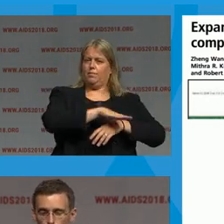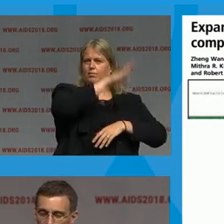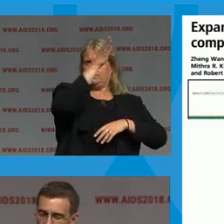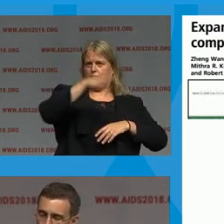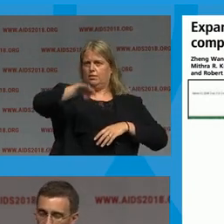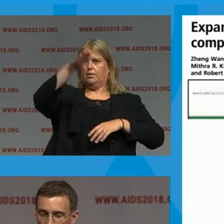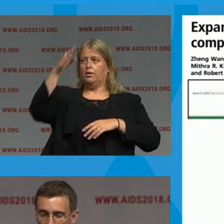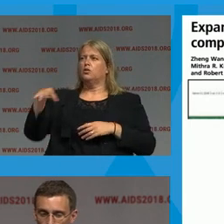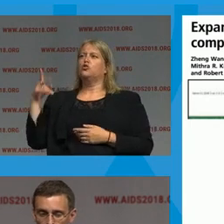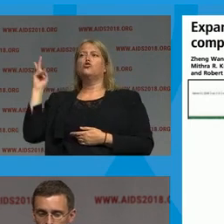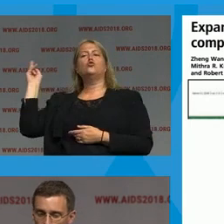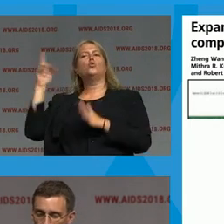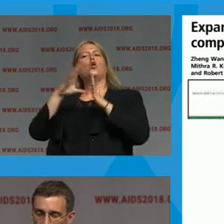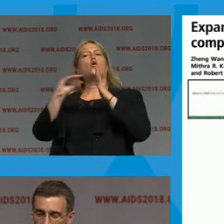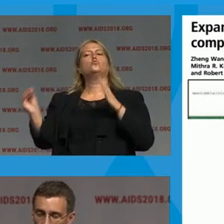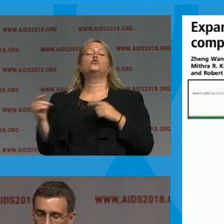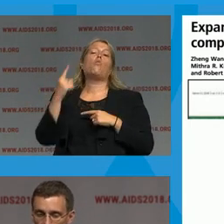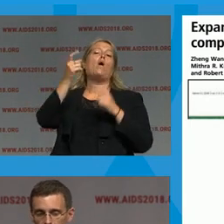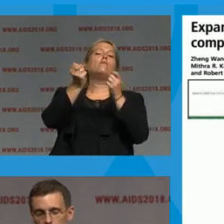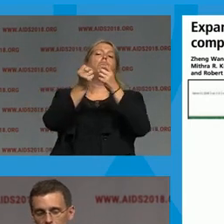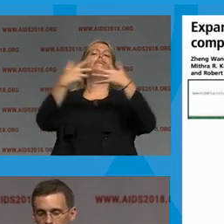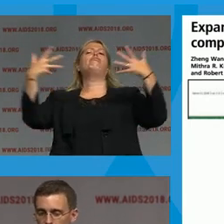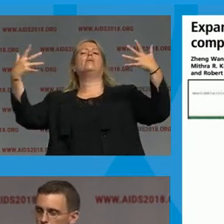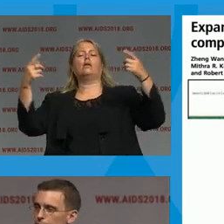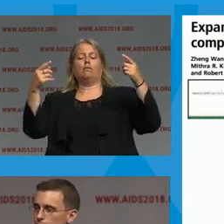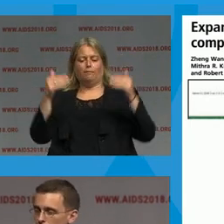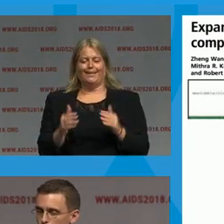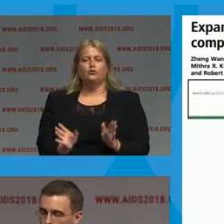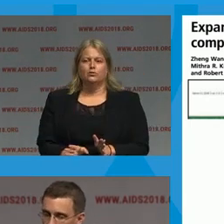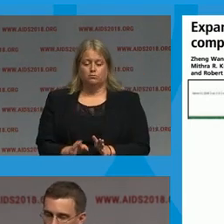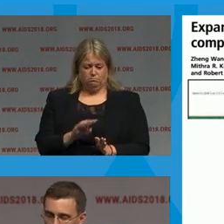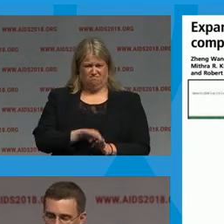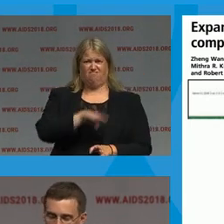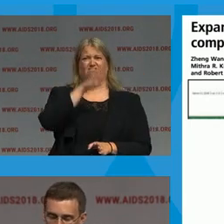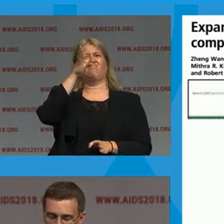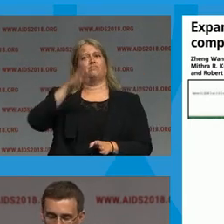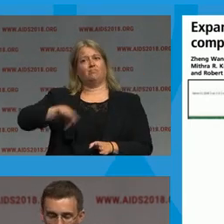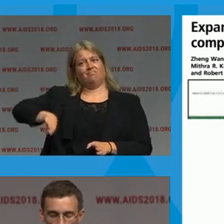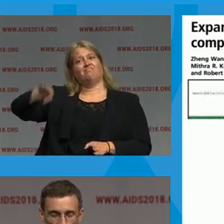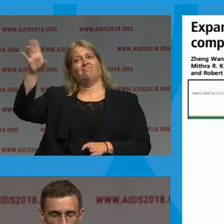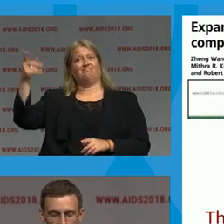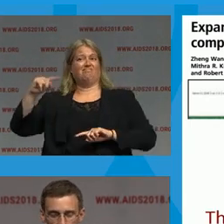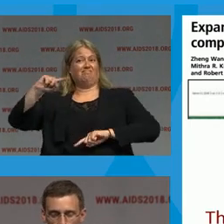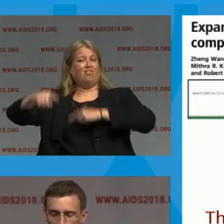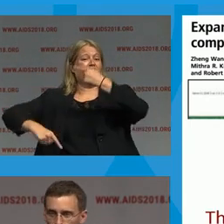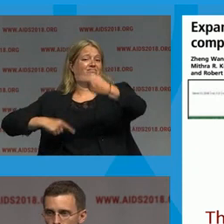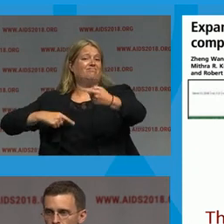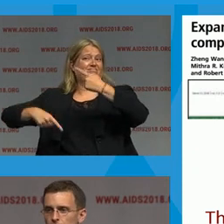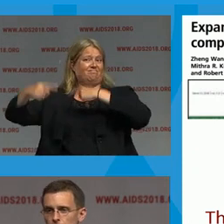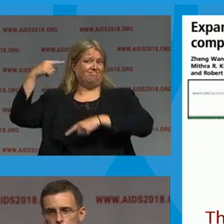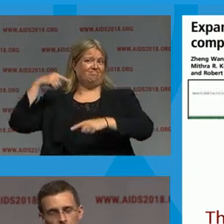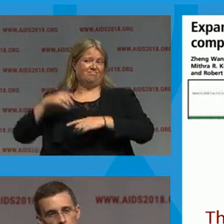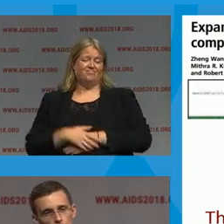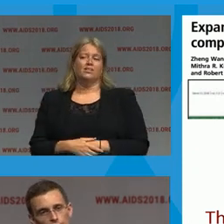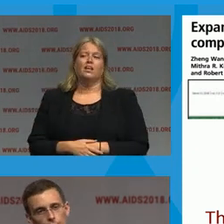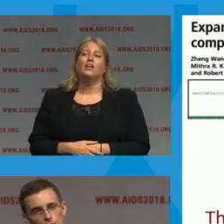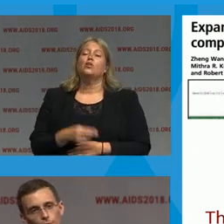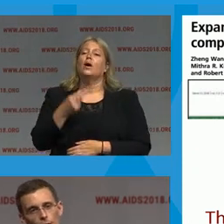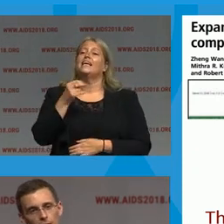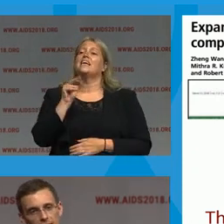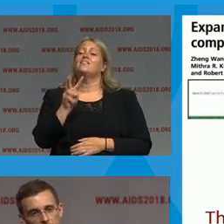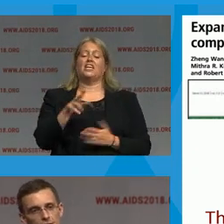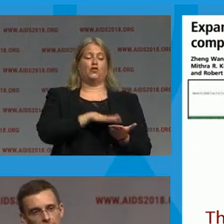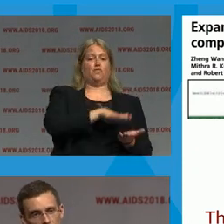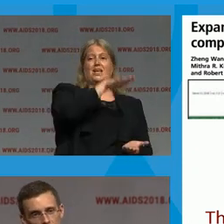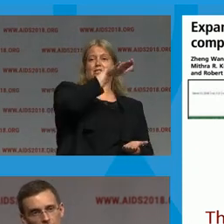time point, this one is very numerous and this one is not. And at this later time point, the scenario has reversed itself. So the HIV